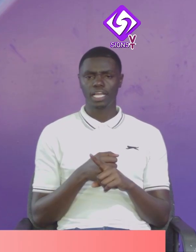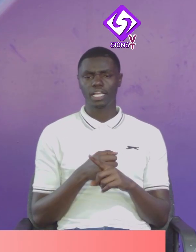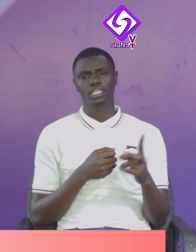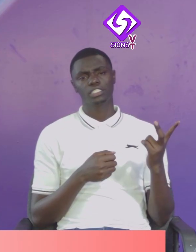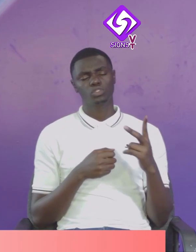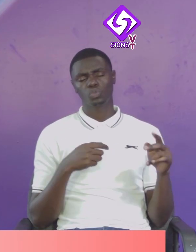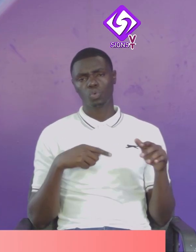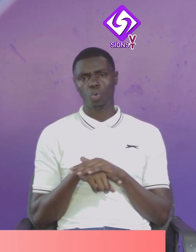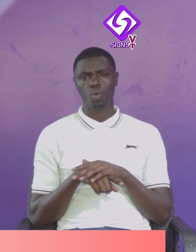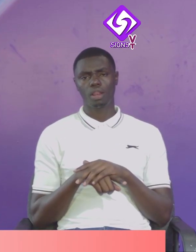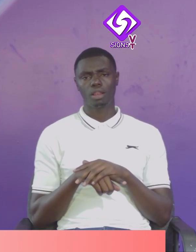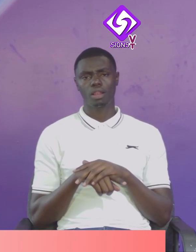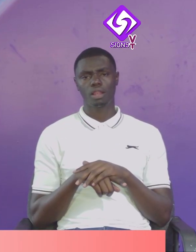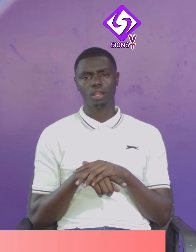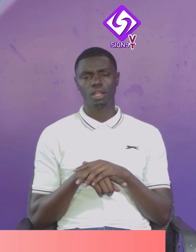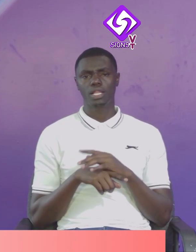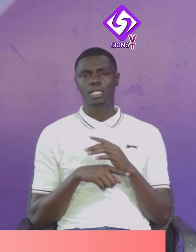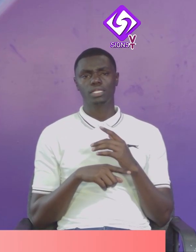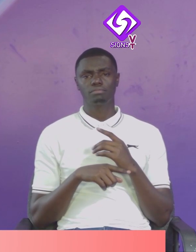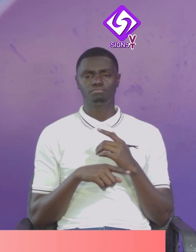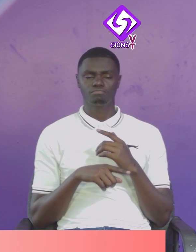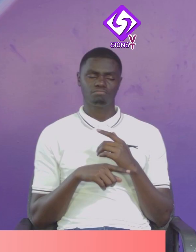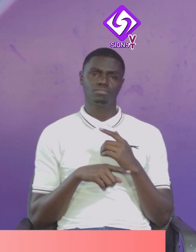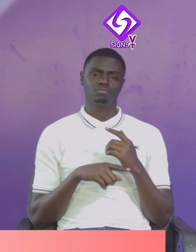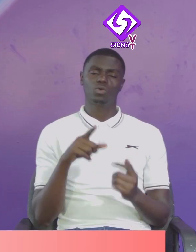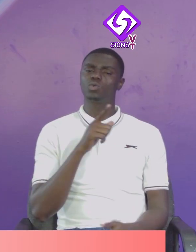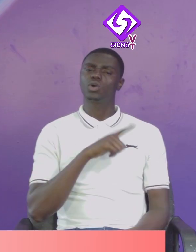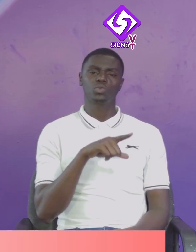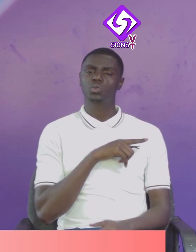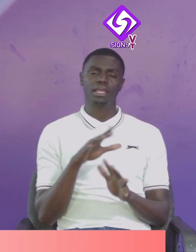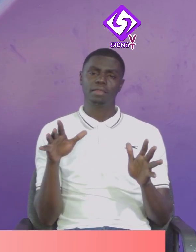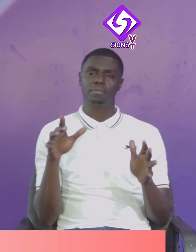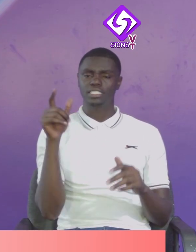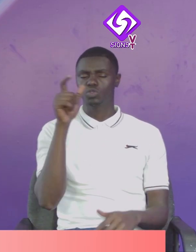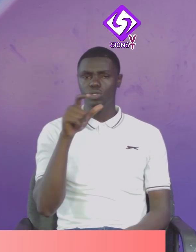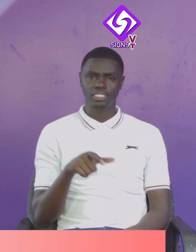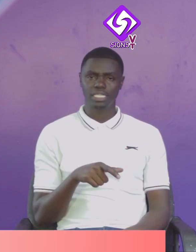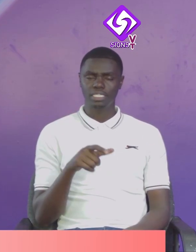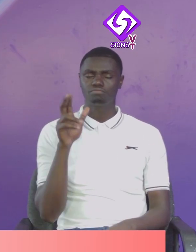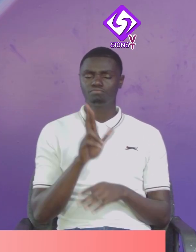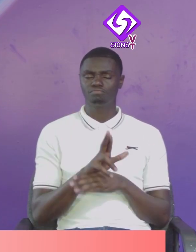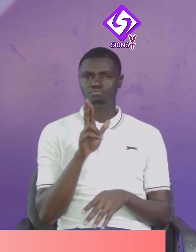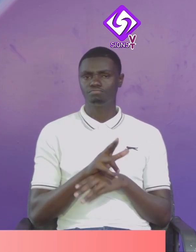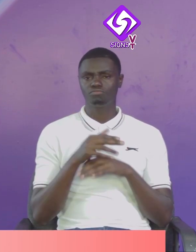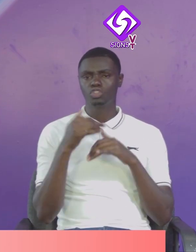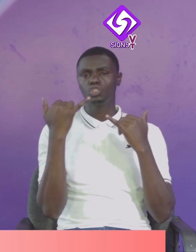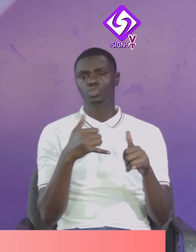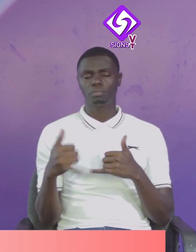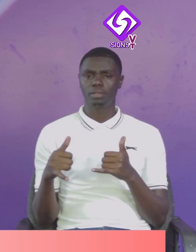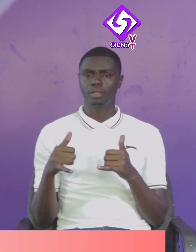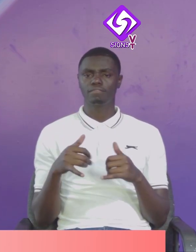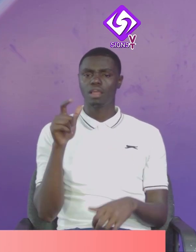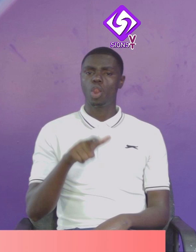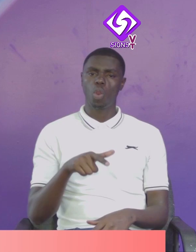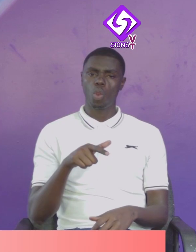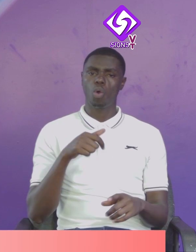goals, they came in just as, I will say, just as luck. Right. You know, Italy, they have been used to playing low block. Right. And